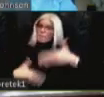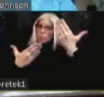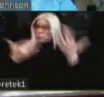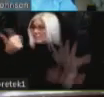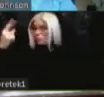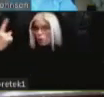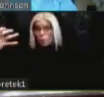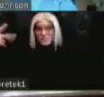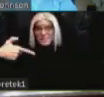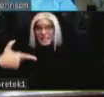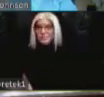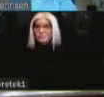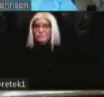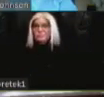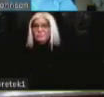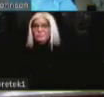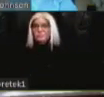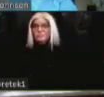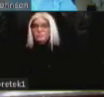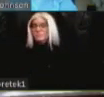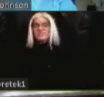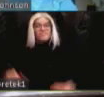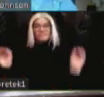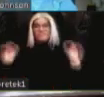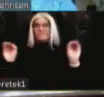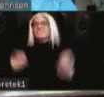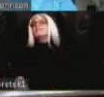That motion dies for lack of a second. Commissioner Ward.